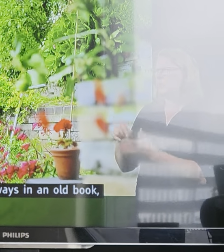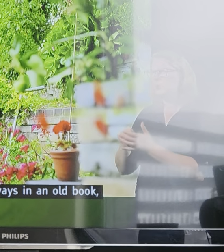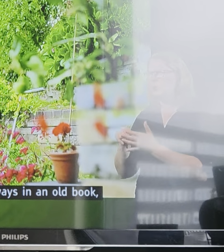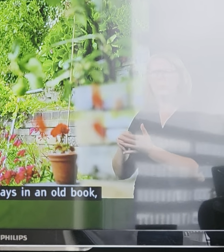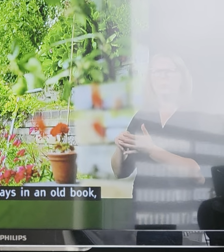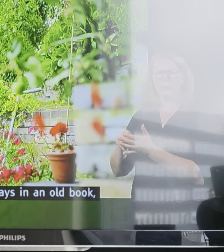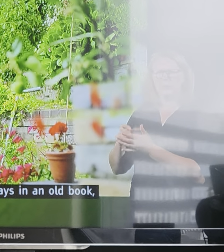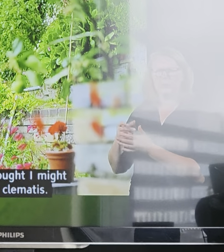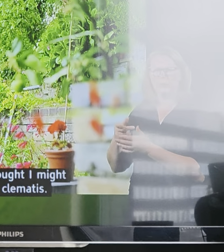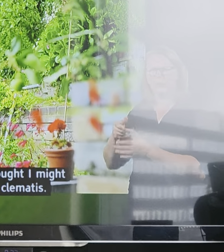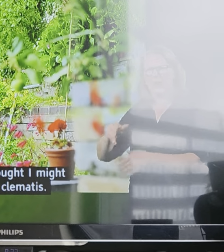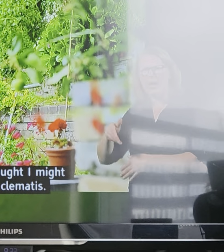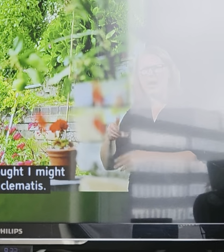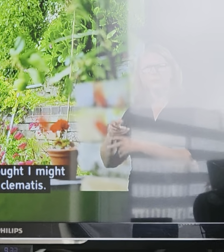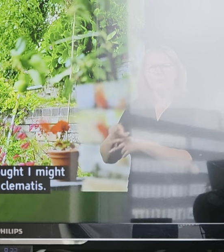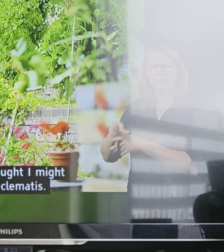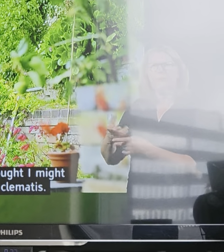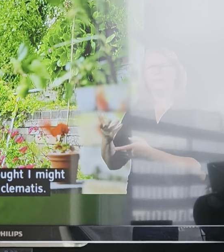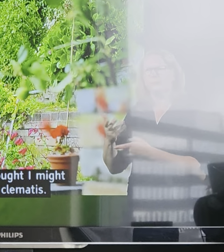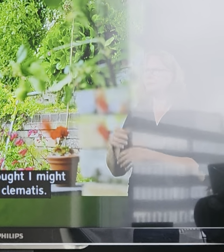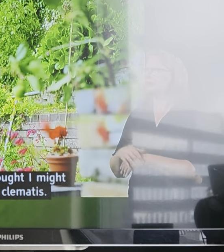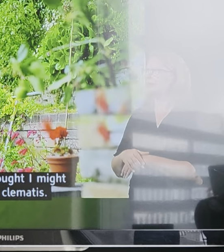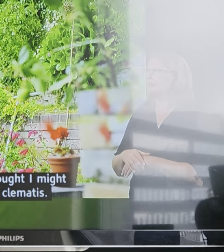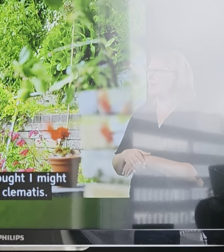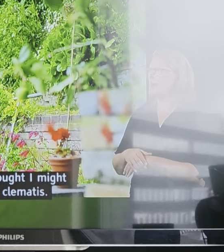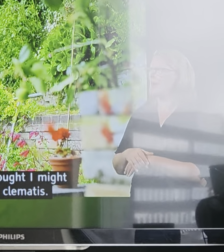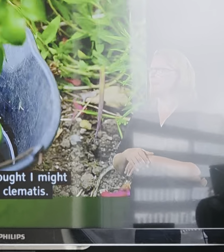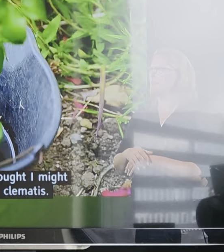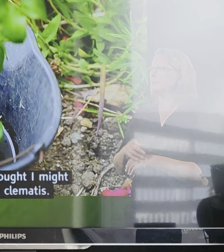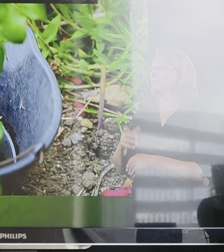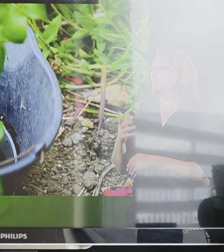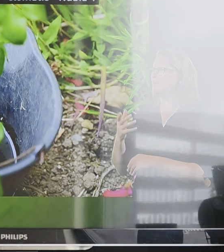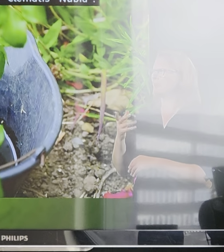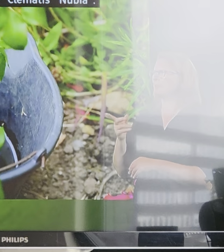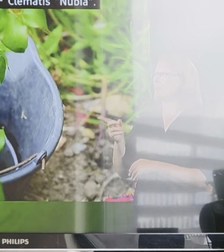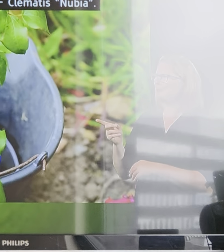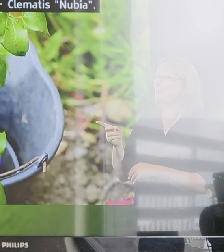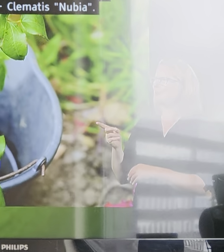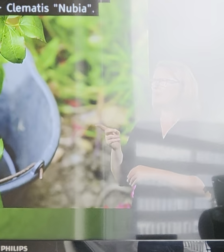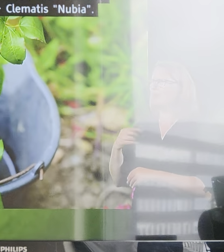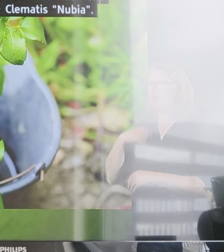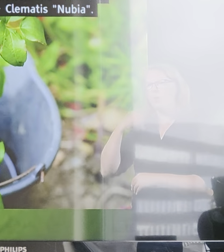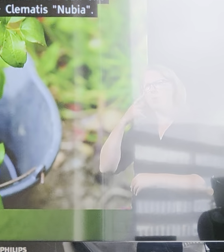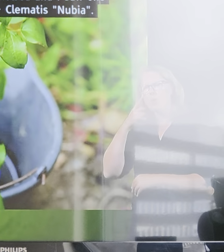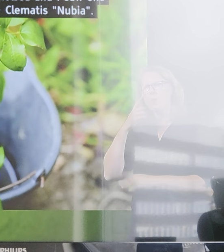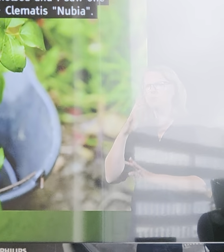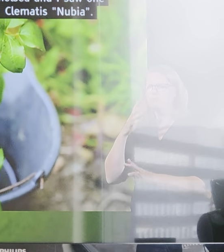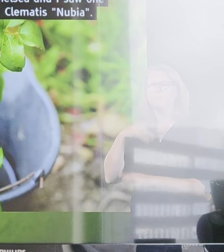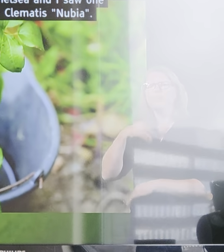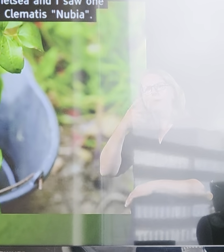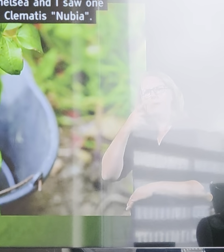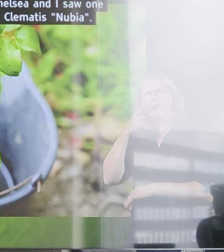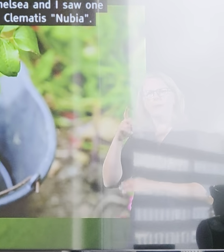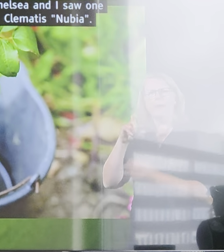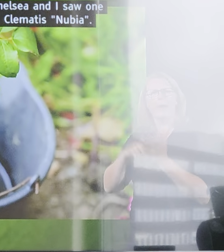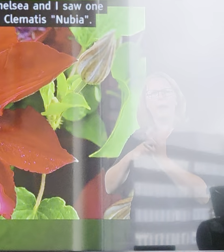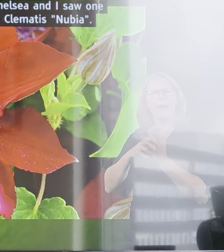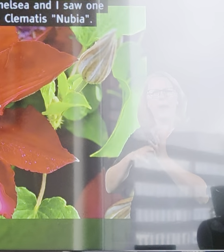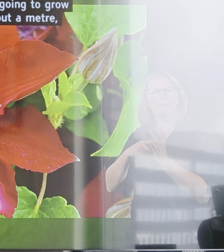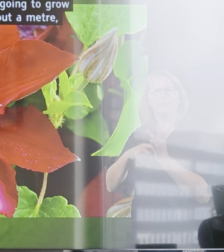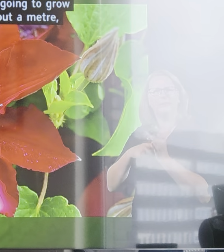in different ways in an old book and I thought I might try clematis. And I went to Chelsea and I saw one that I